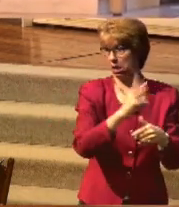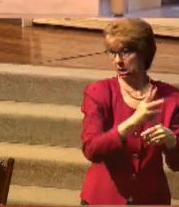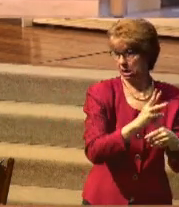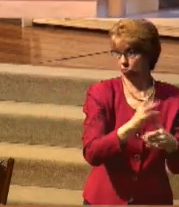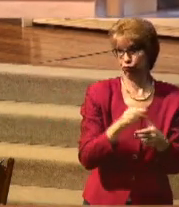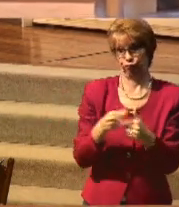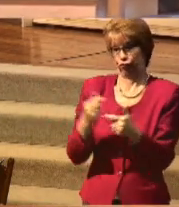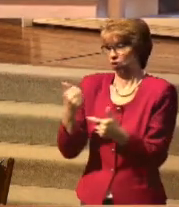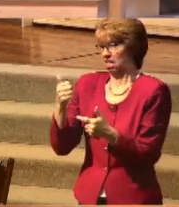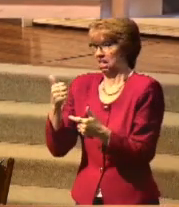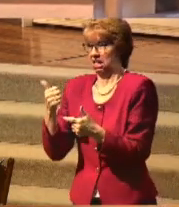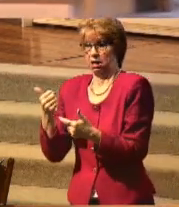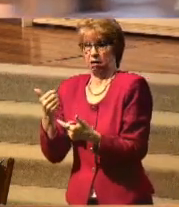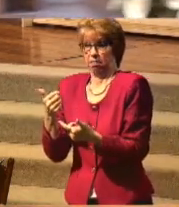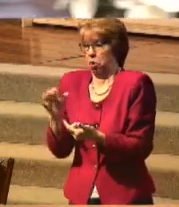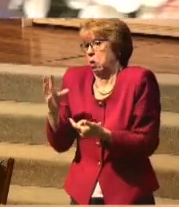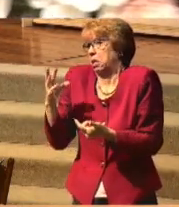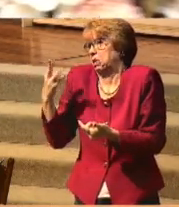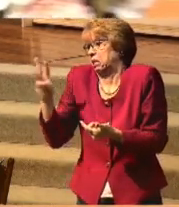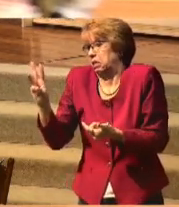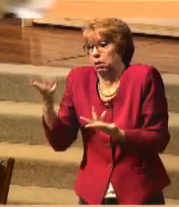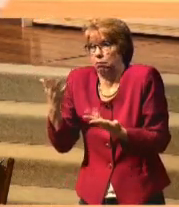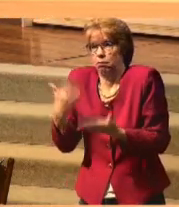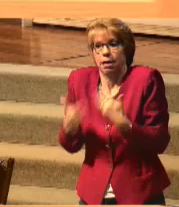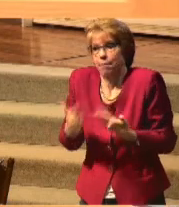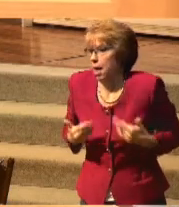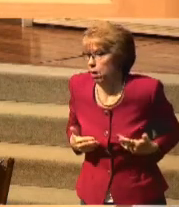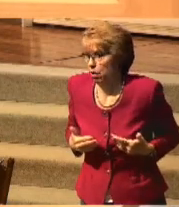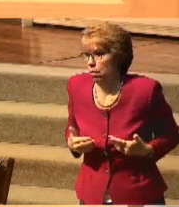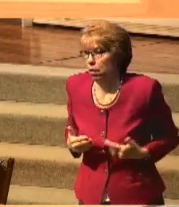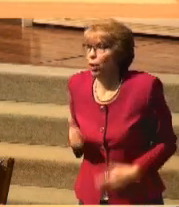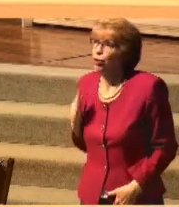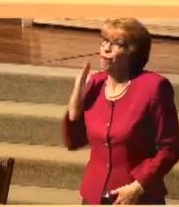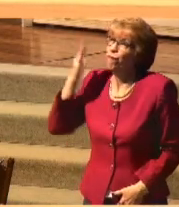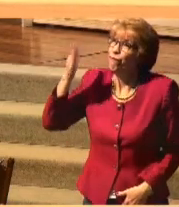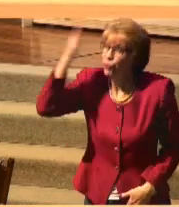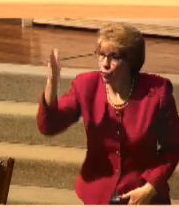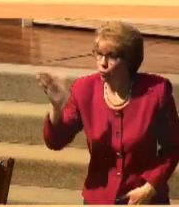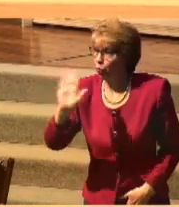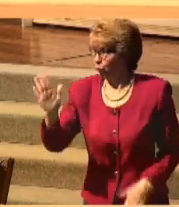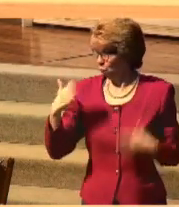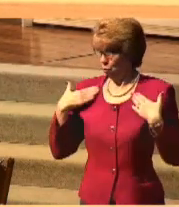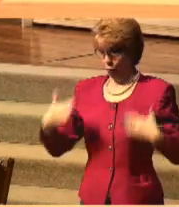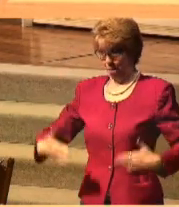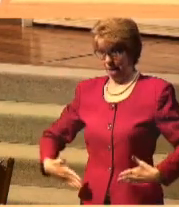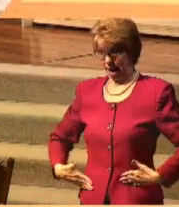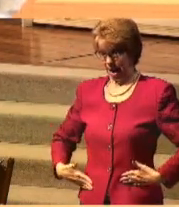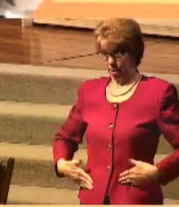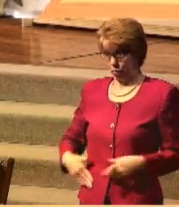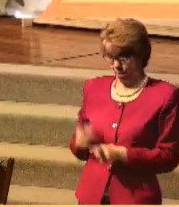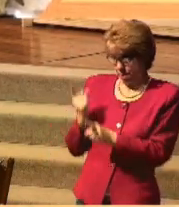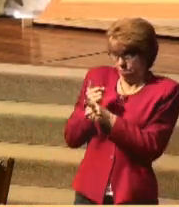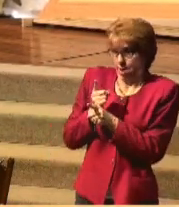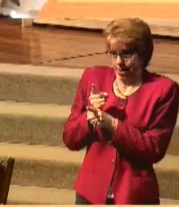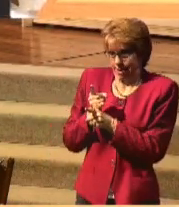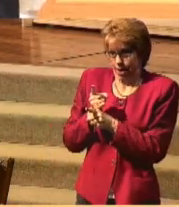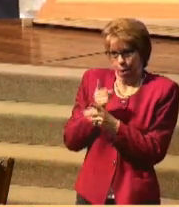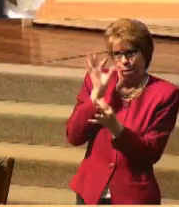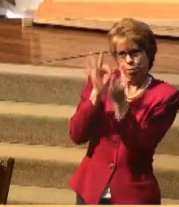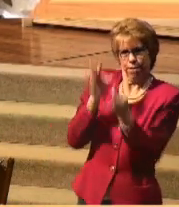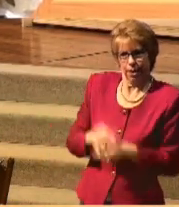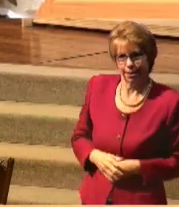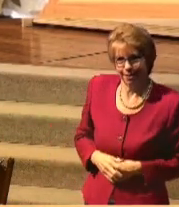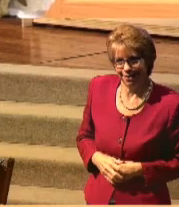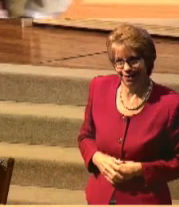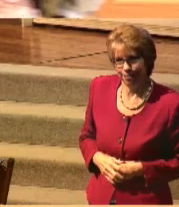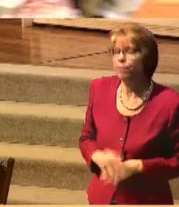your youth, there'll come a day that your body is actually going to be right. Now, this morning, some